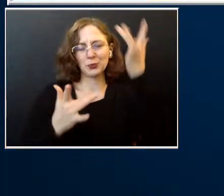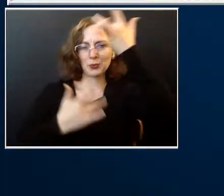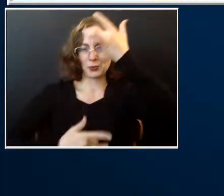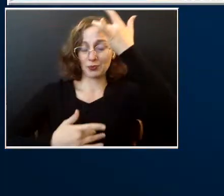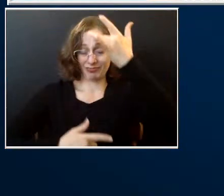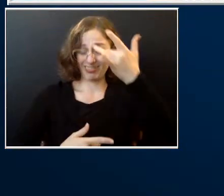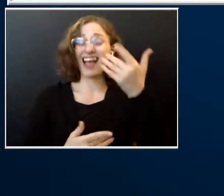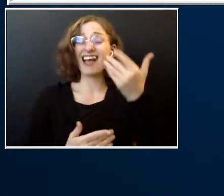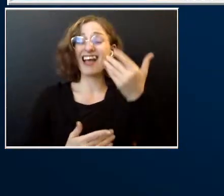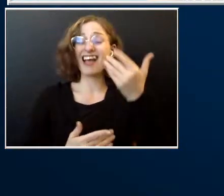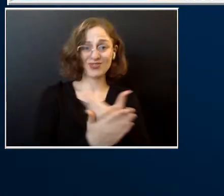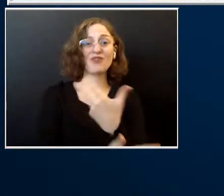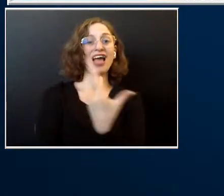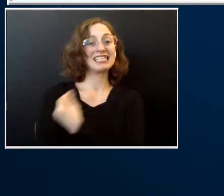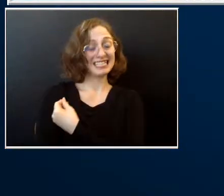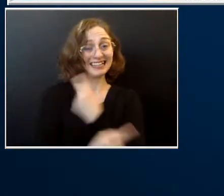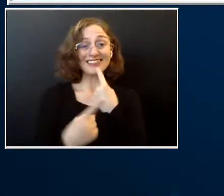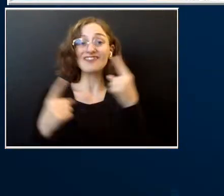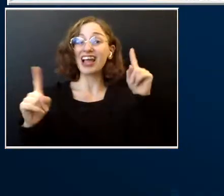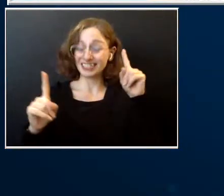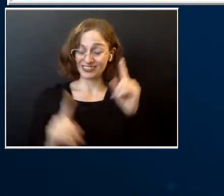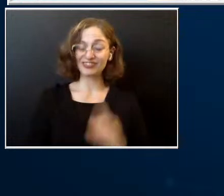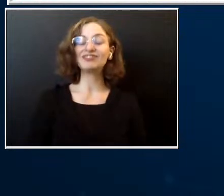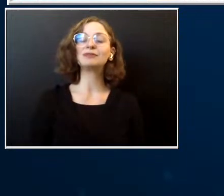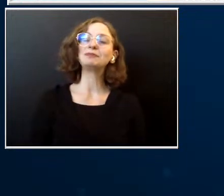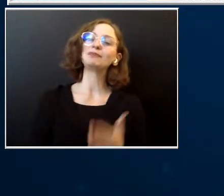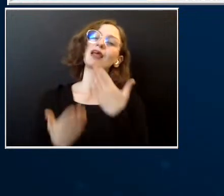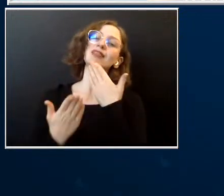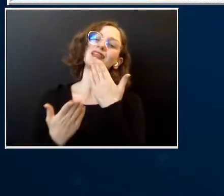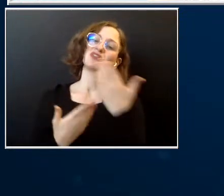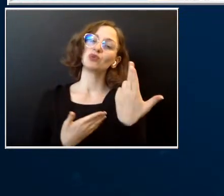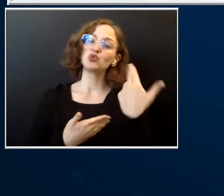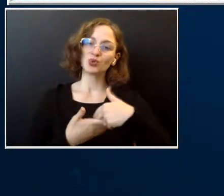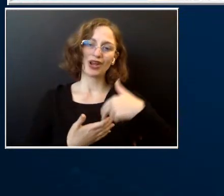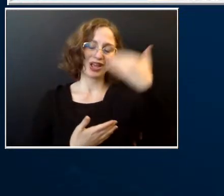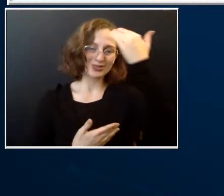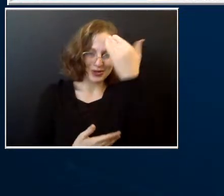Dr. Hawkinson, thanks for joining us. We know you're looking forward to being at the